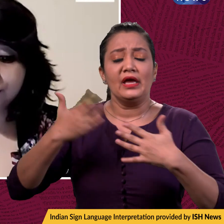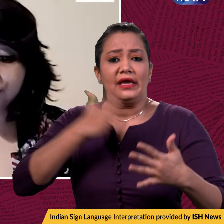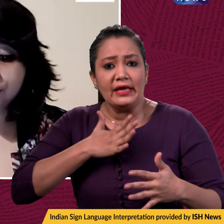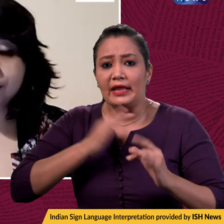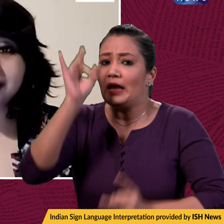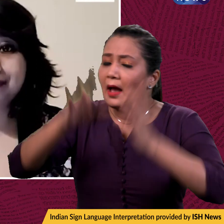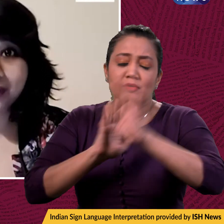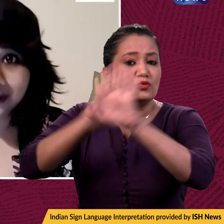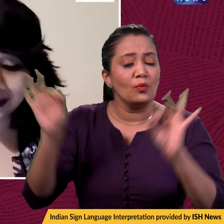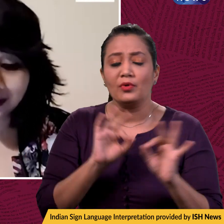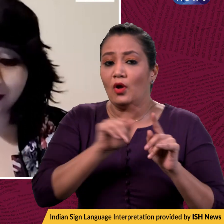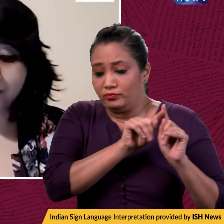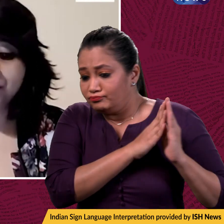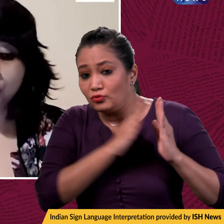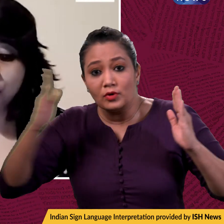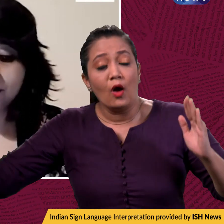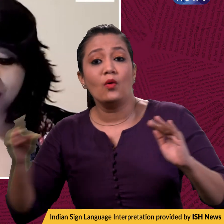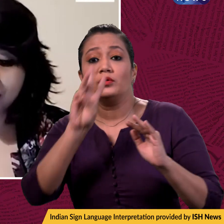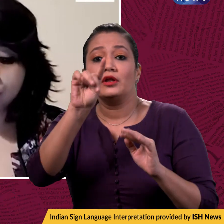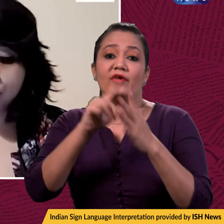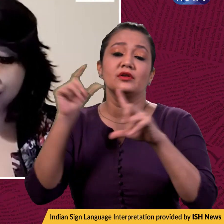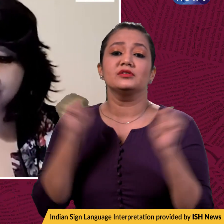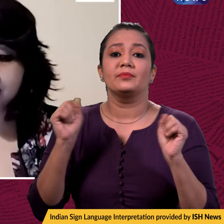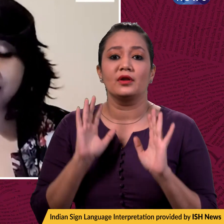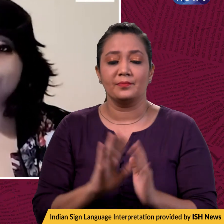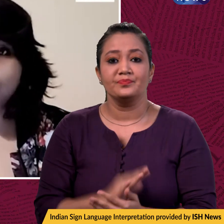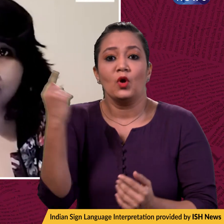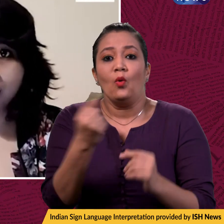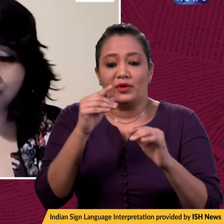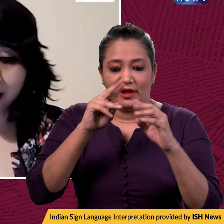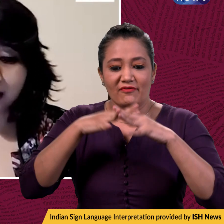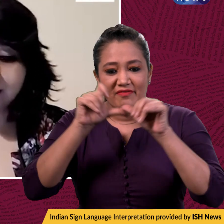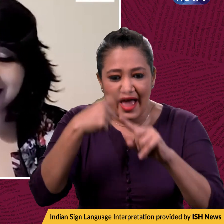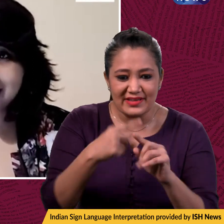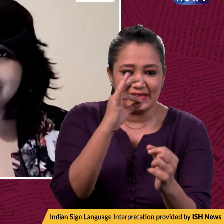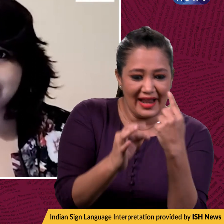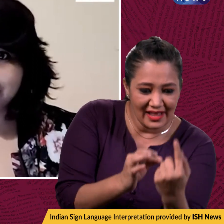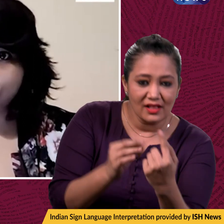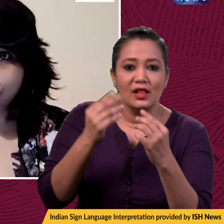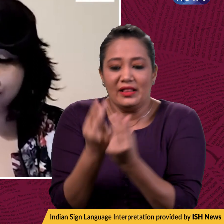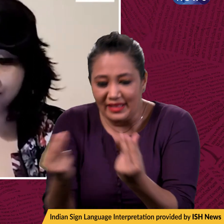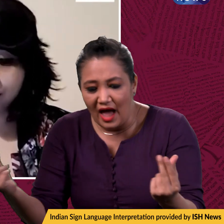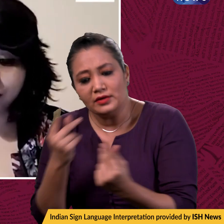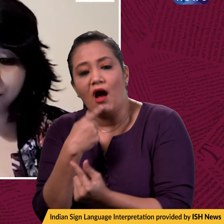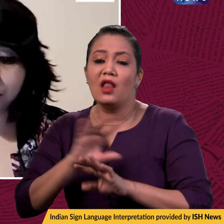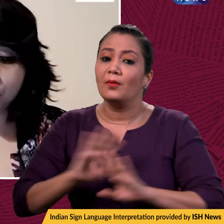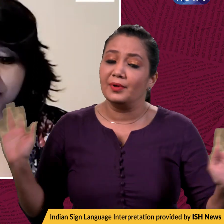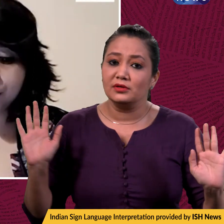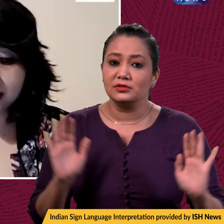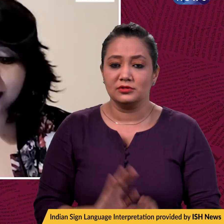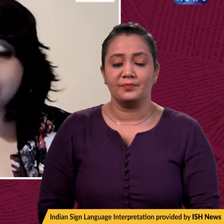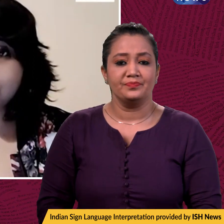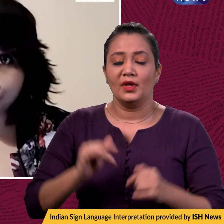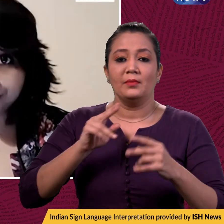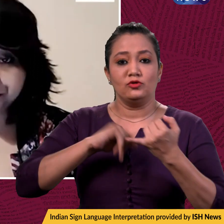the 31st of December this year. Only wax or oil-based diyas were allowed. Now, setting aside that order, the Supreme Court